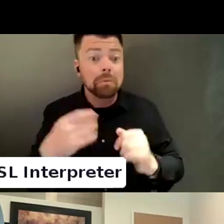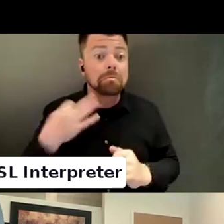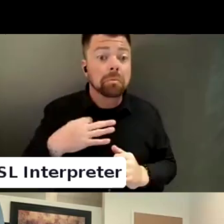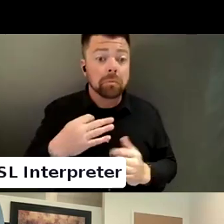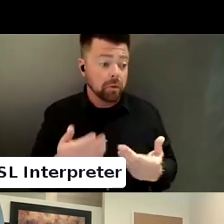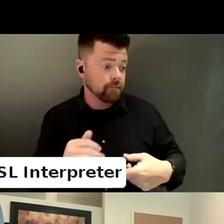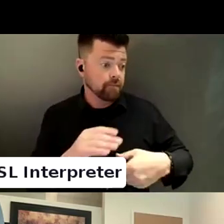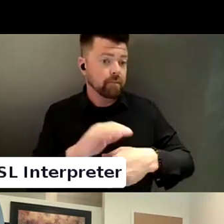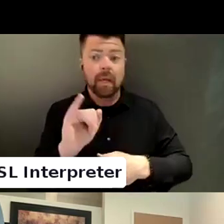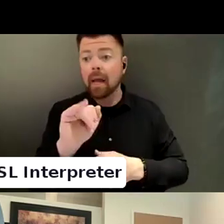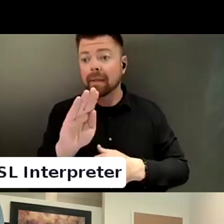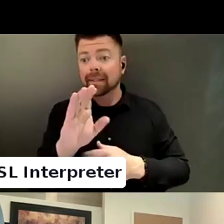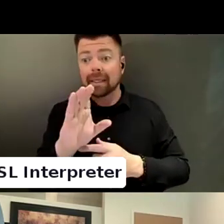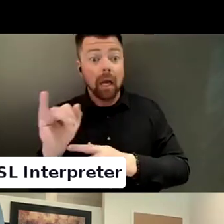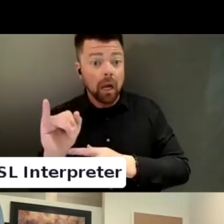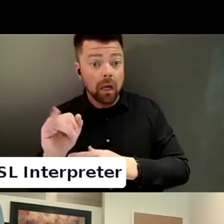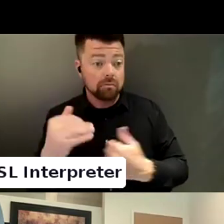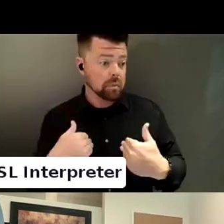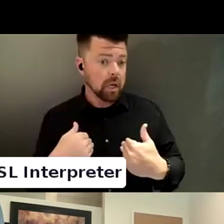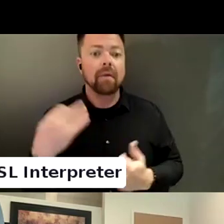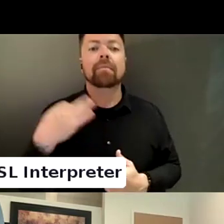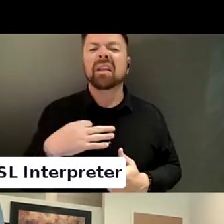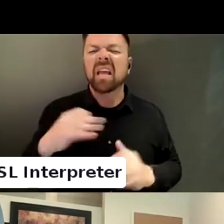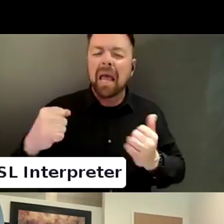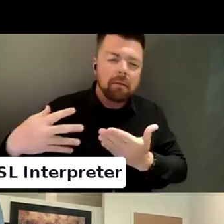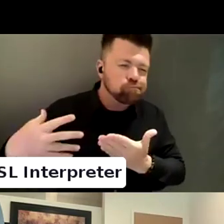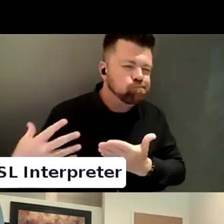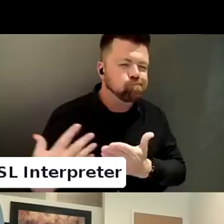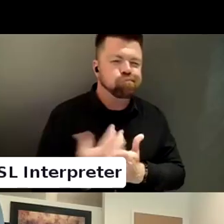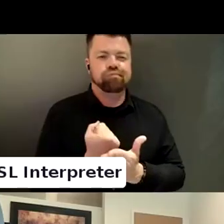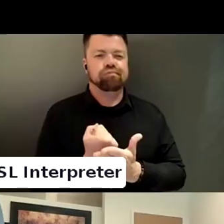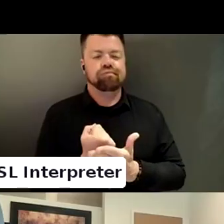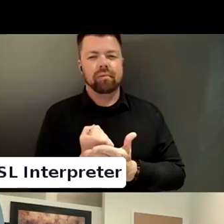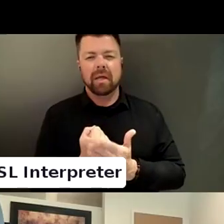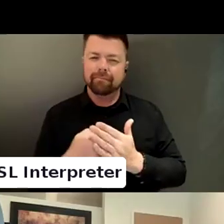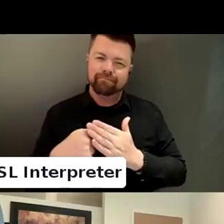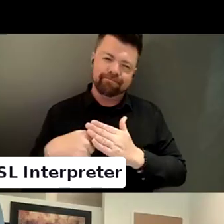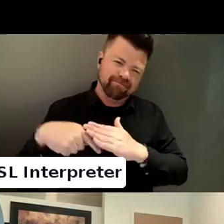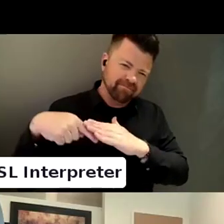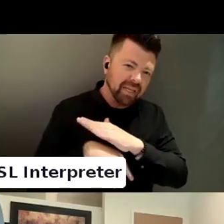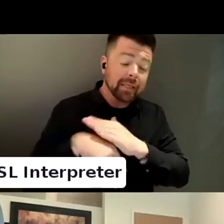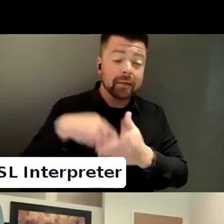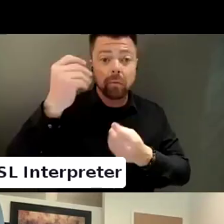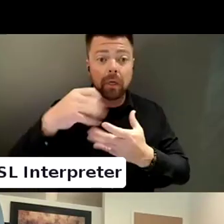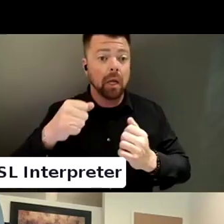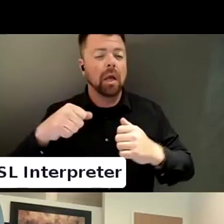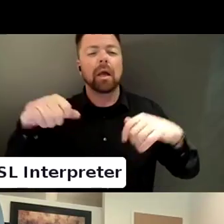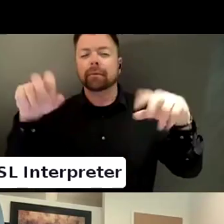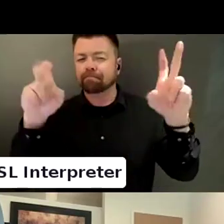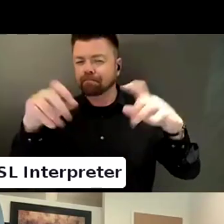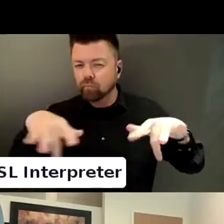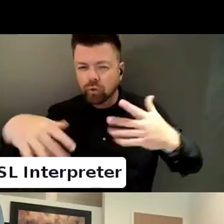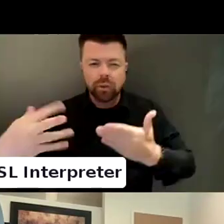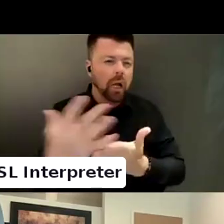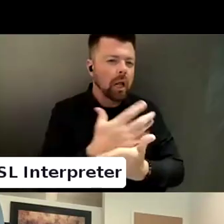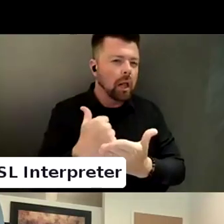implanted devices that can take advantage of the really rich information that can be recorded from on or in